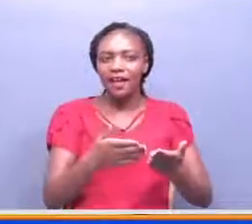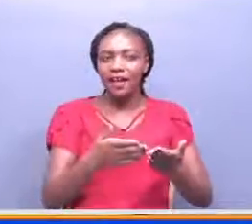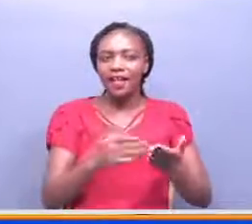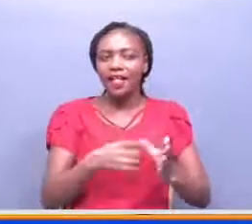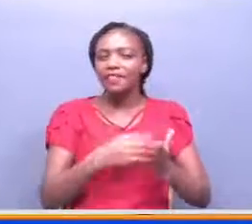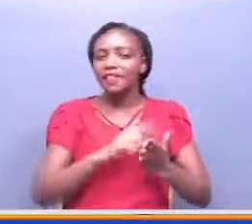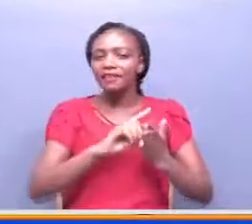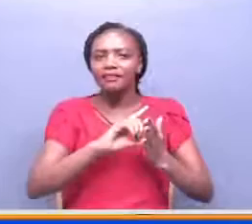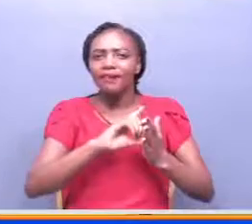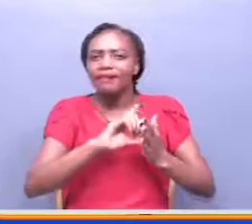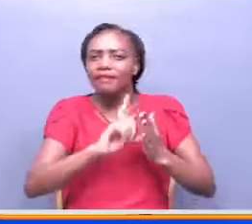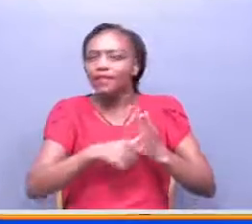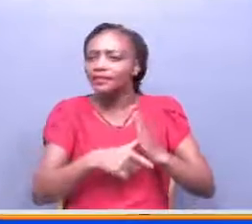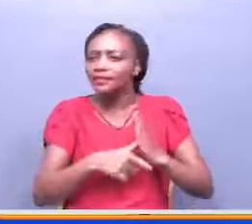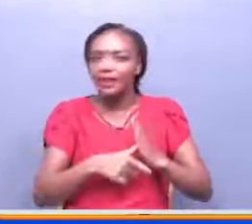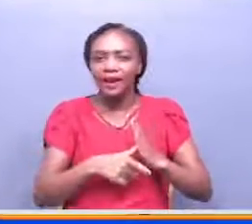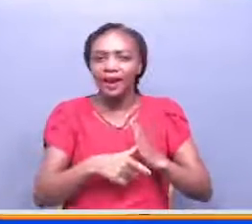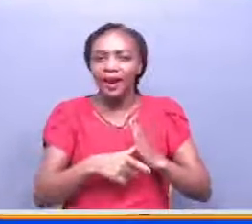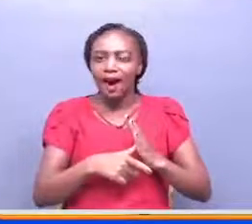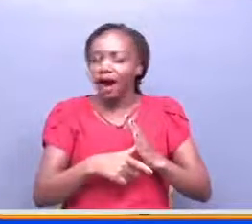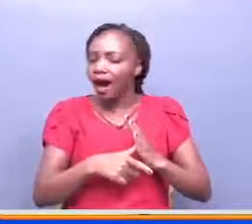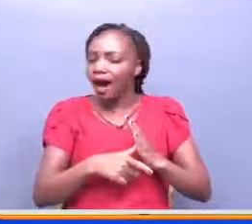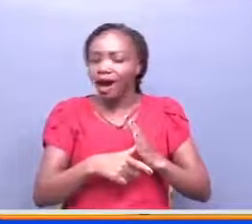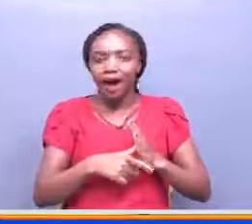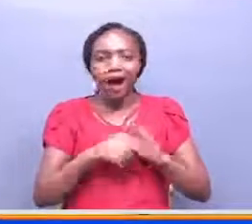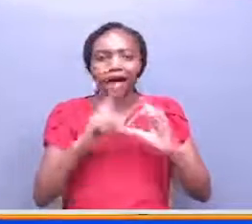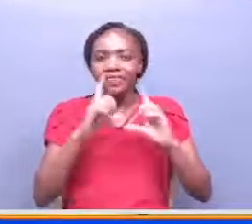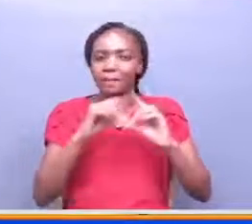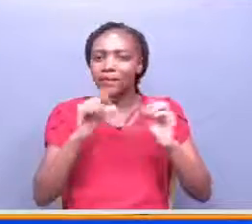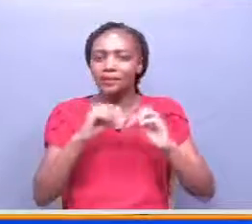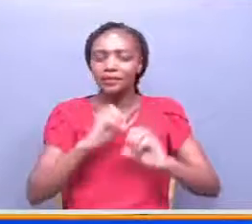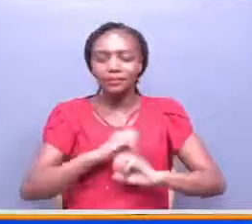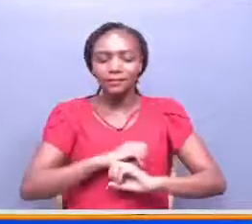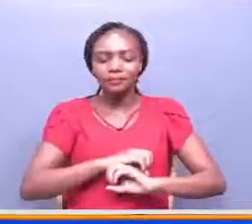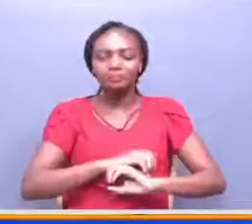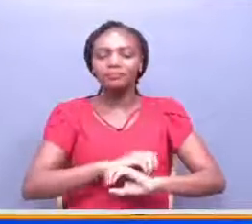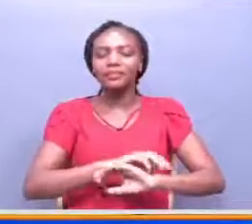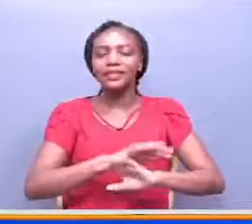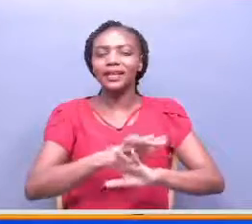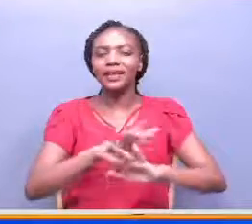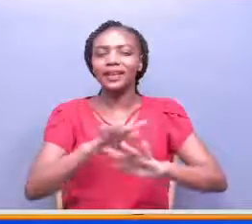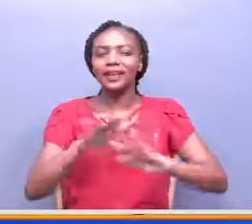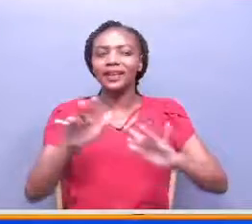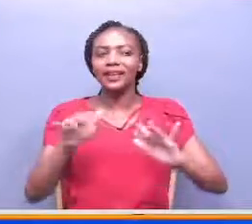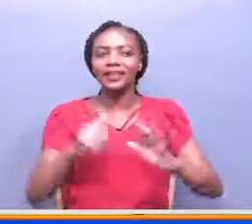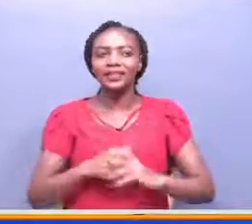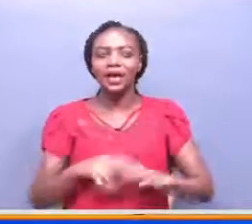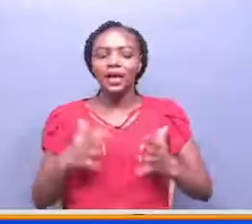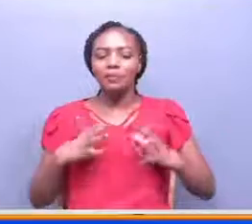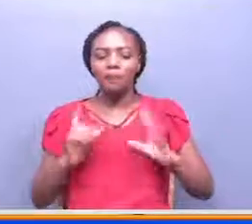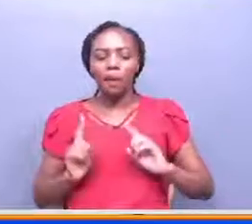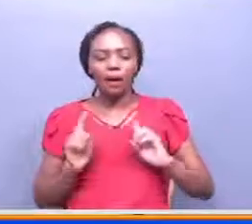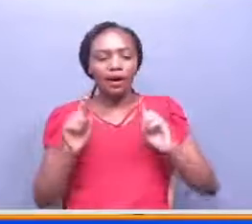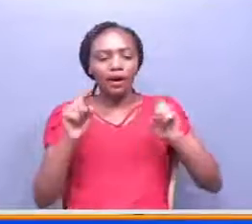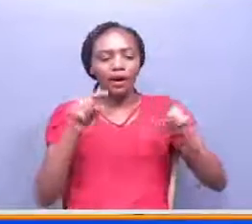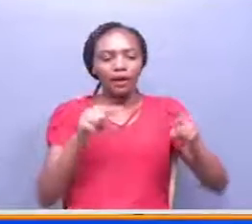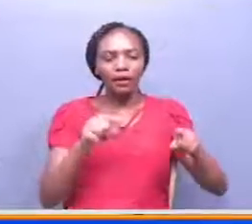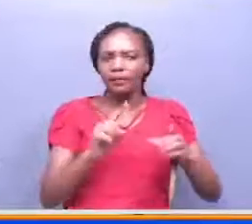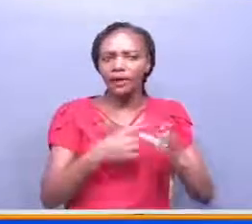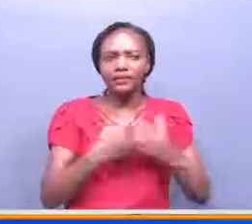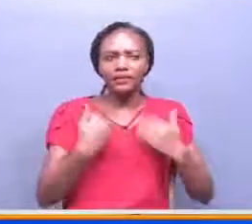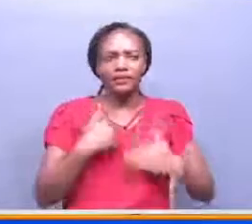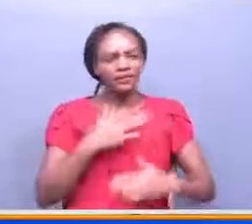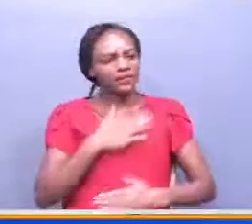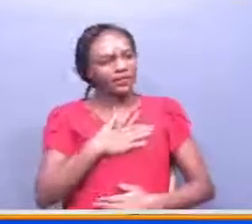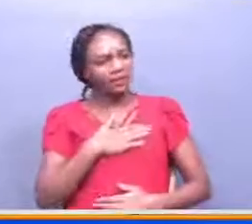Like, sikuamini kama hiyo tweet ndio na nafikisha hapa, you know. Because now everyone started asking about Big Fish. Everyone started coming. Everyone was like, "Yo,